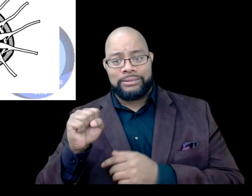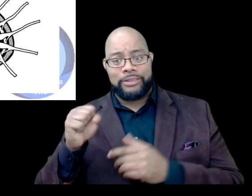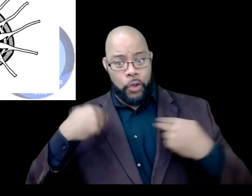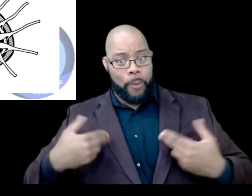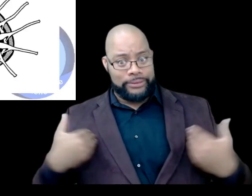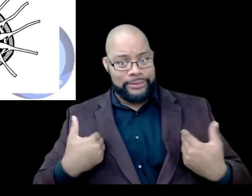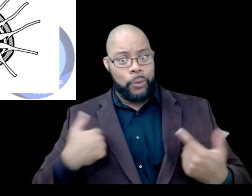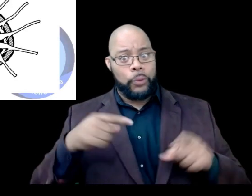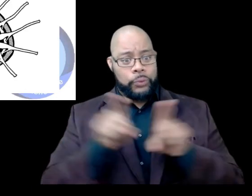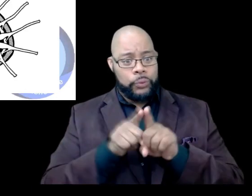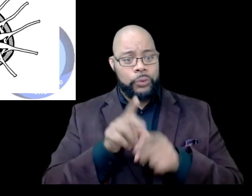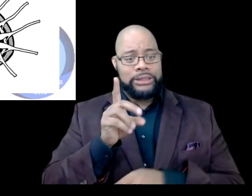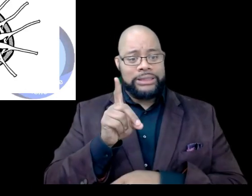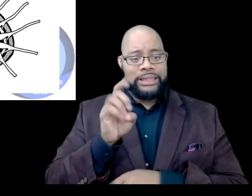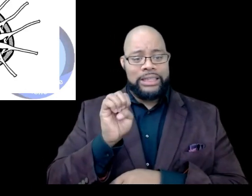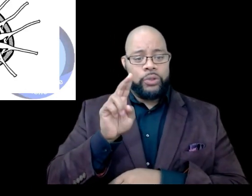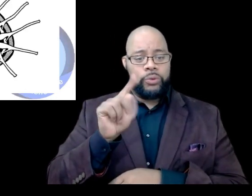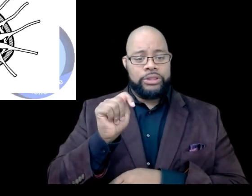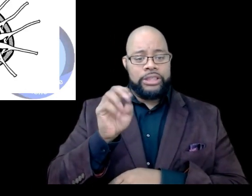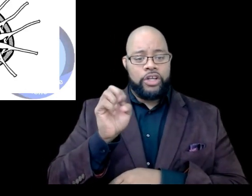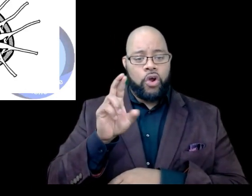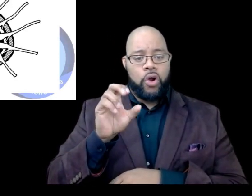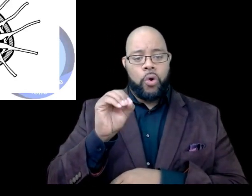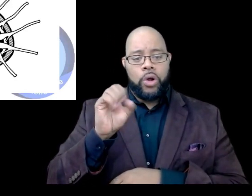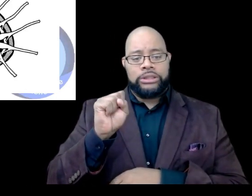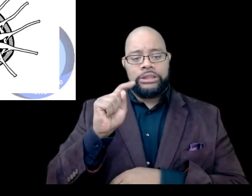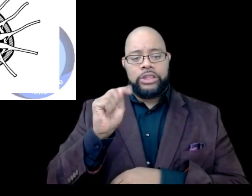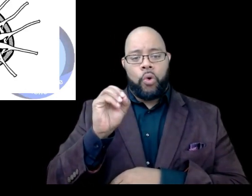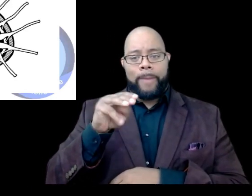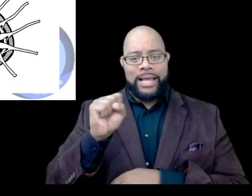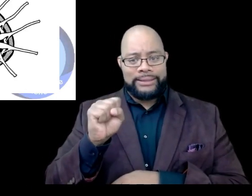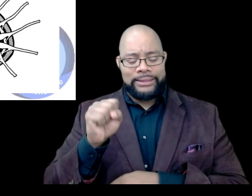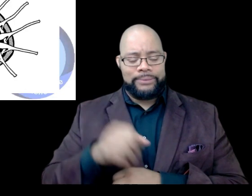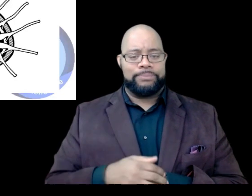mammals, us, we too are deuterostomes.